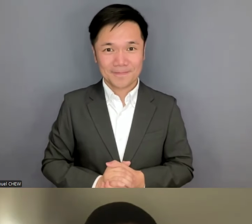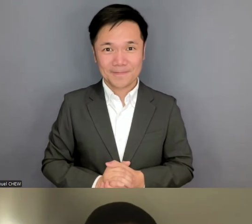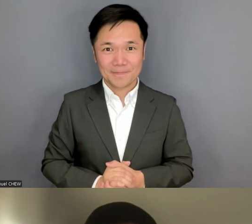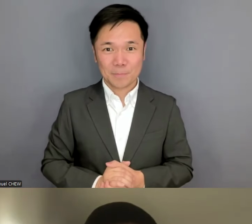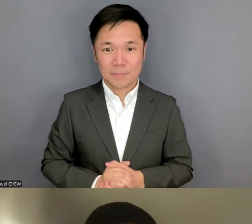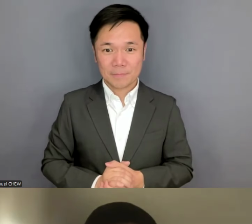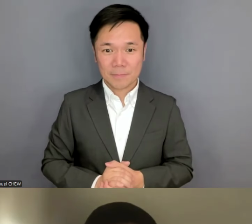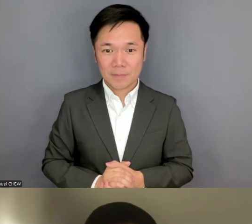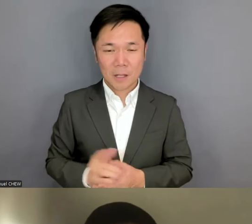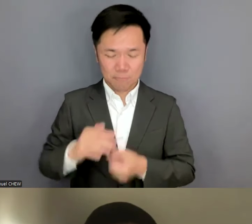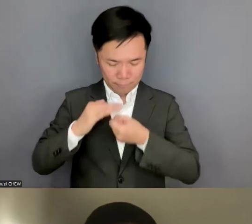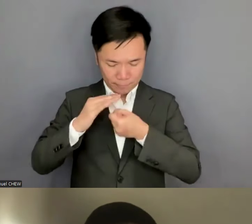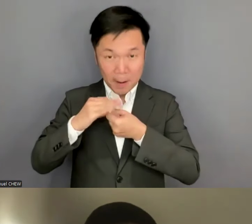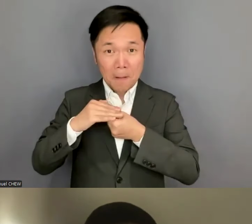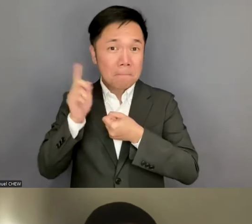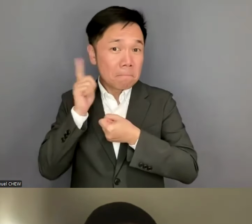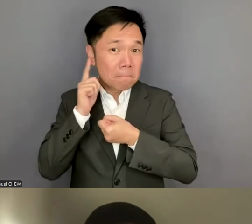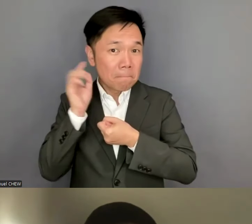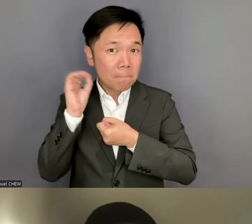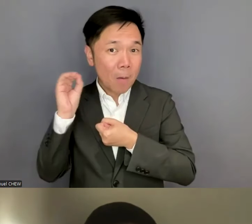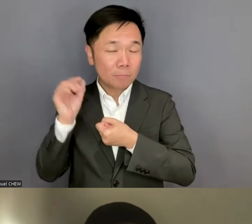Looks like you're muted still, so